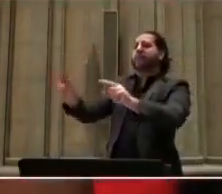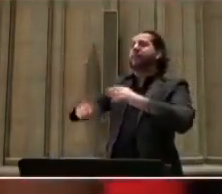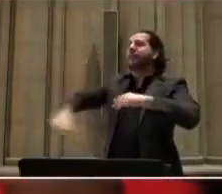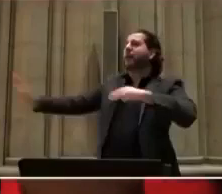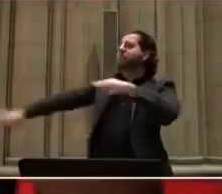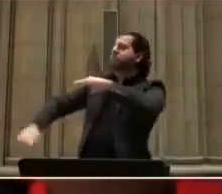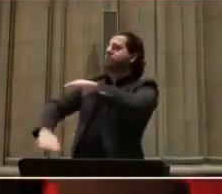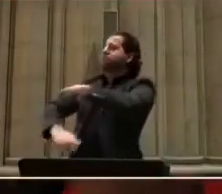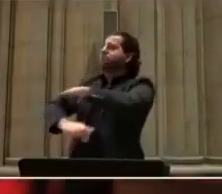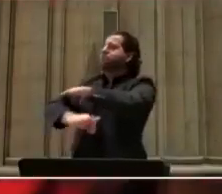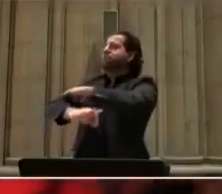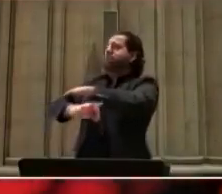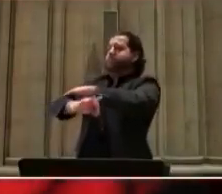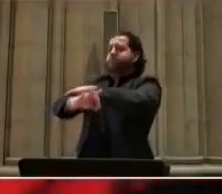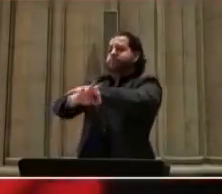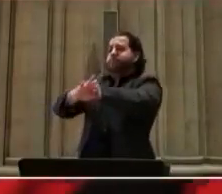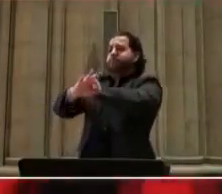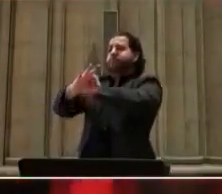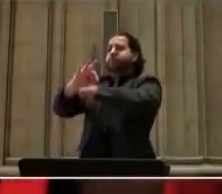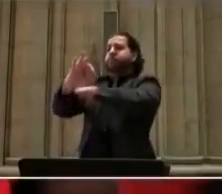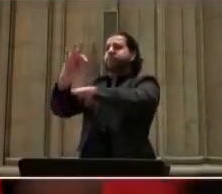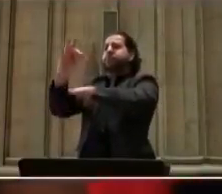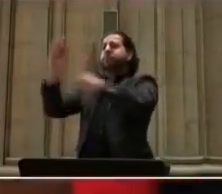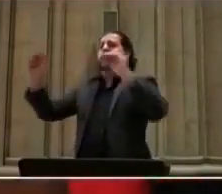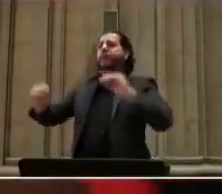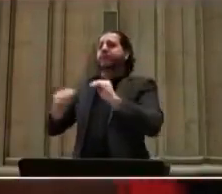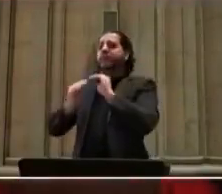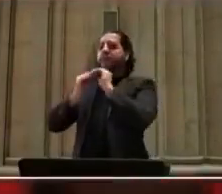by the dawn's early